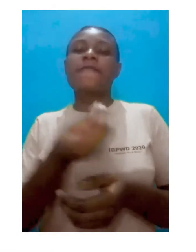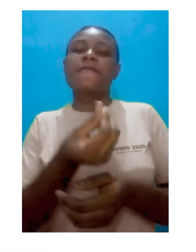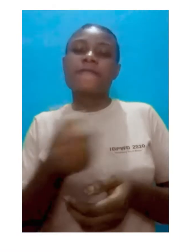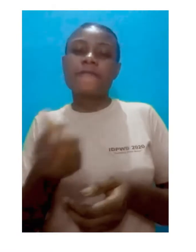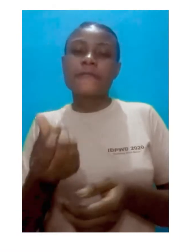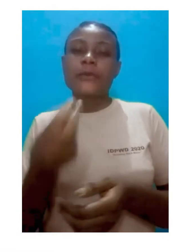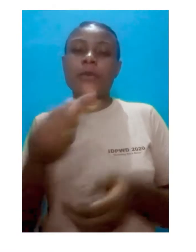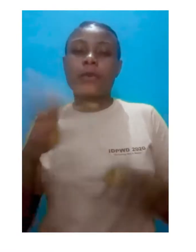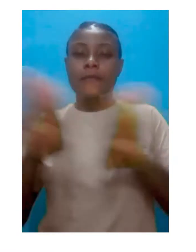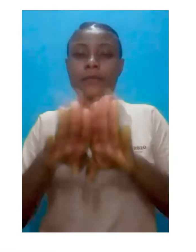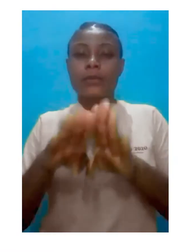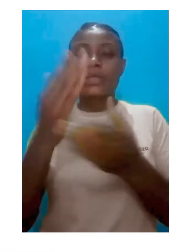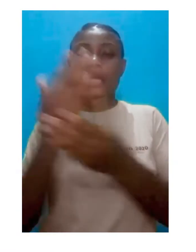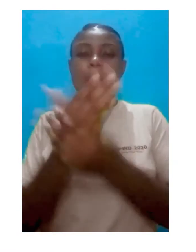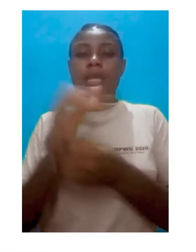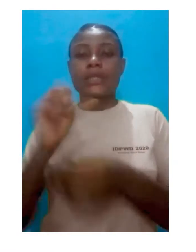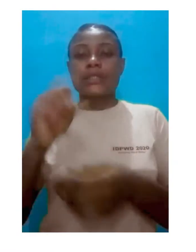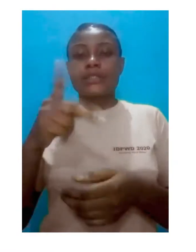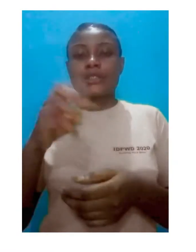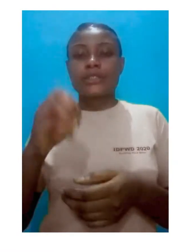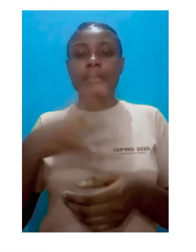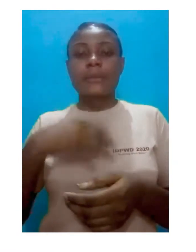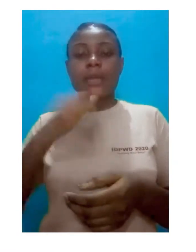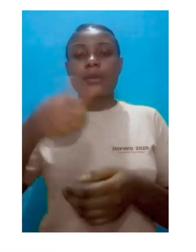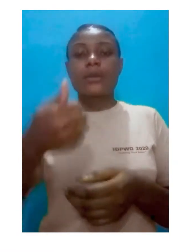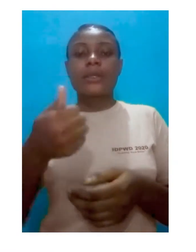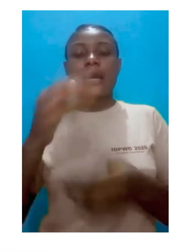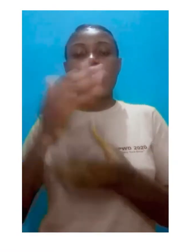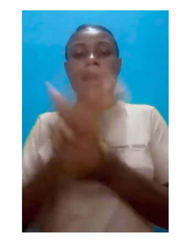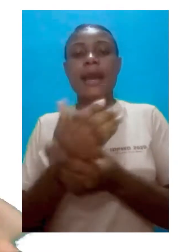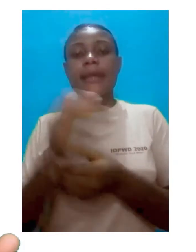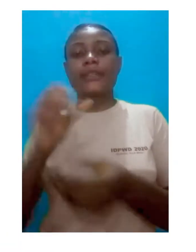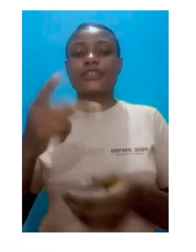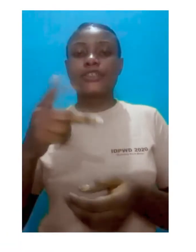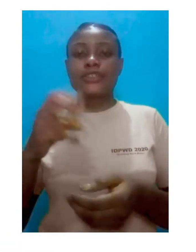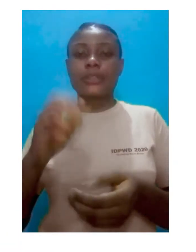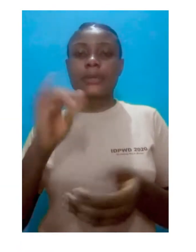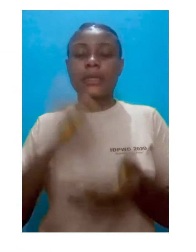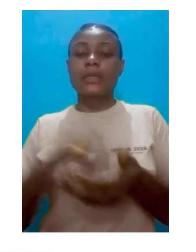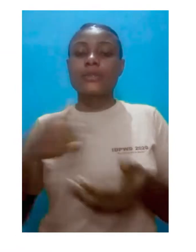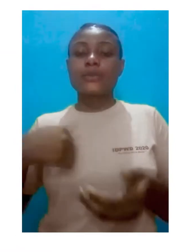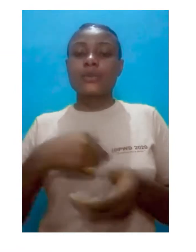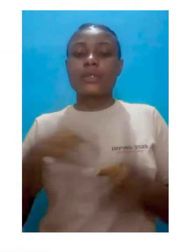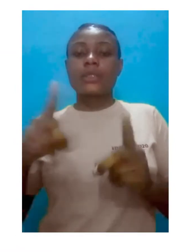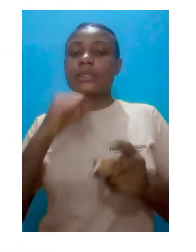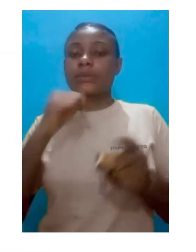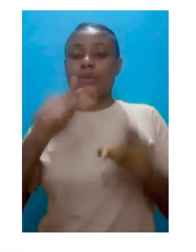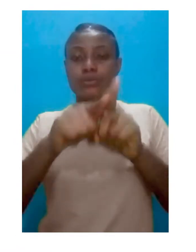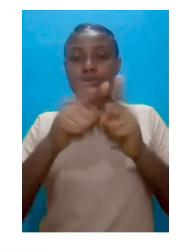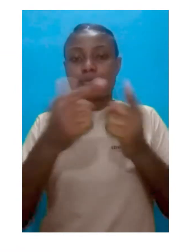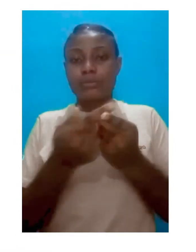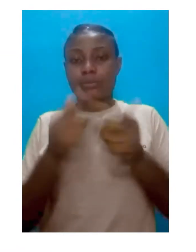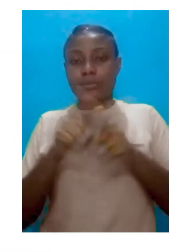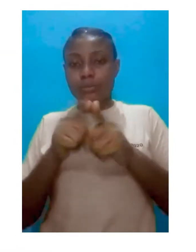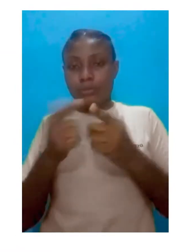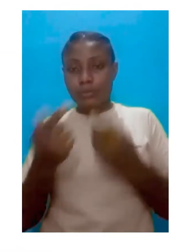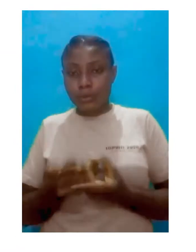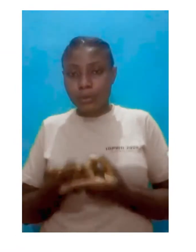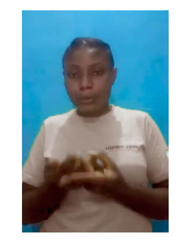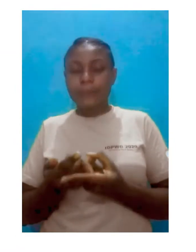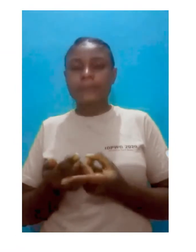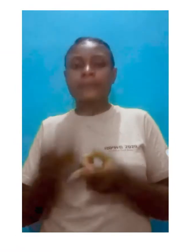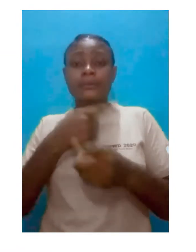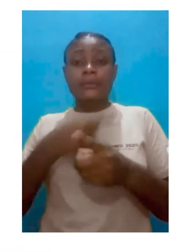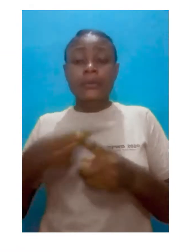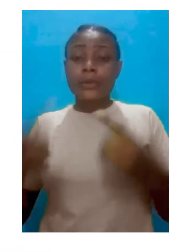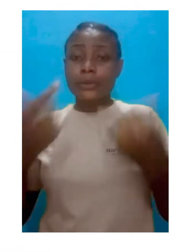used and a few of the closed handshapes, and other handshapes we didn't really classify.